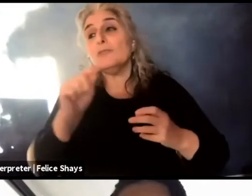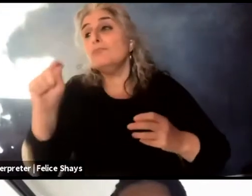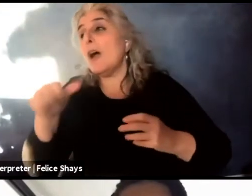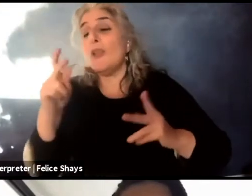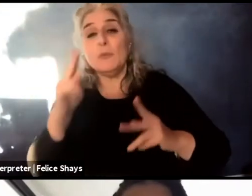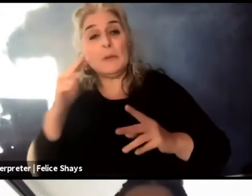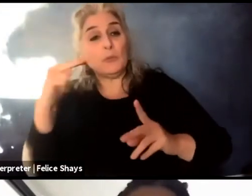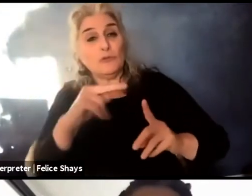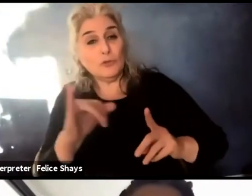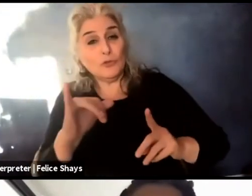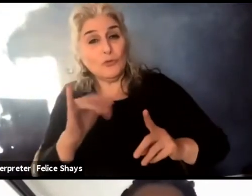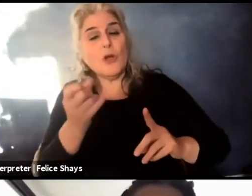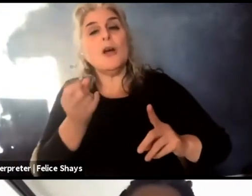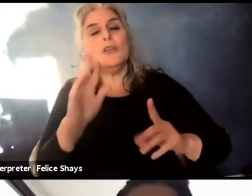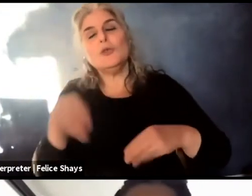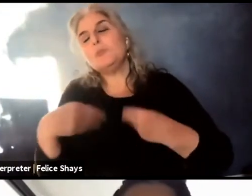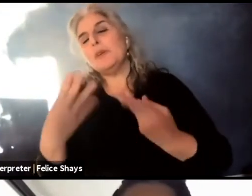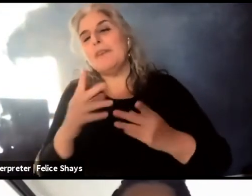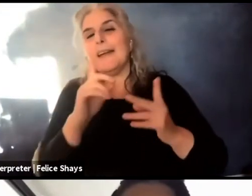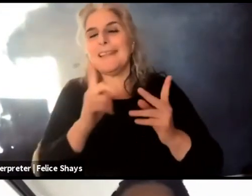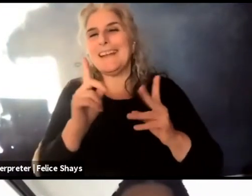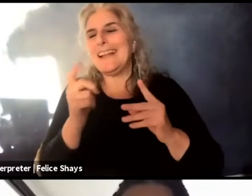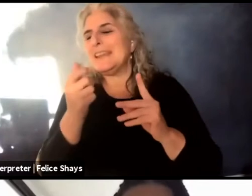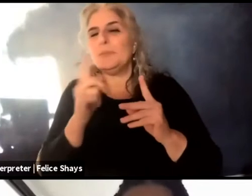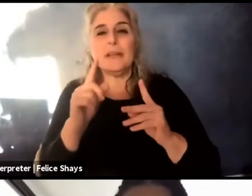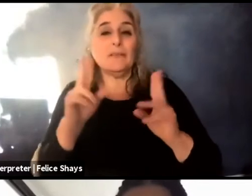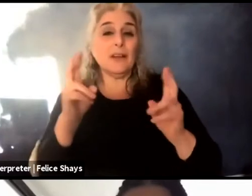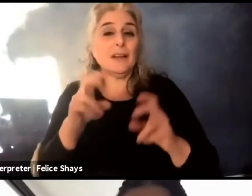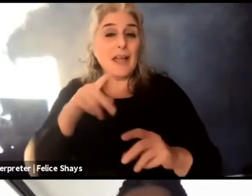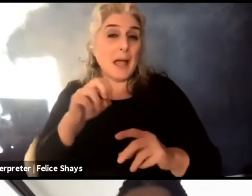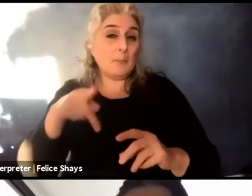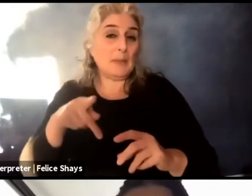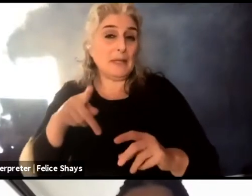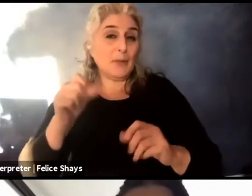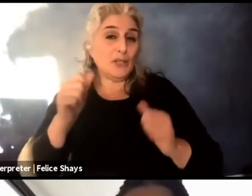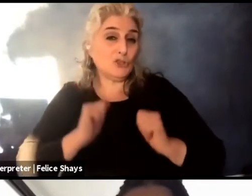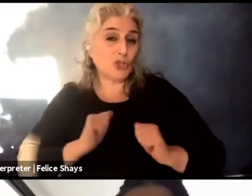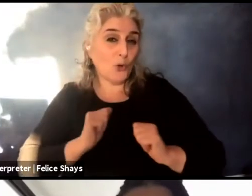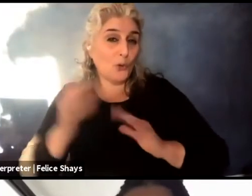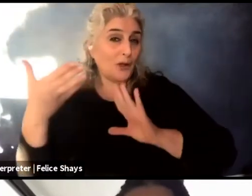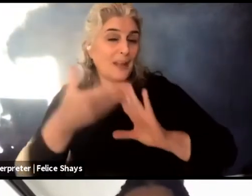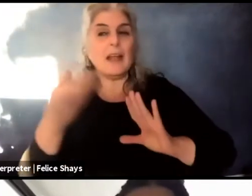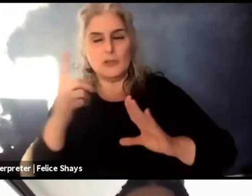sort of an educational peep show into what we're doing and our lives and our art. And